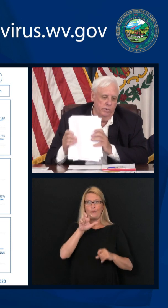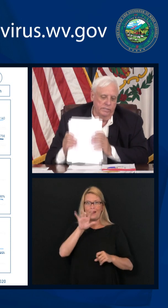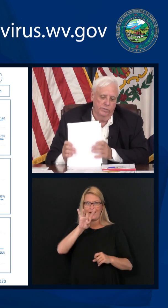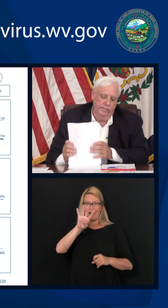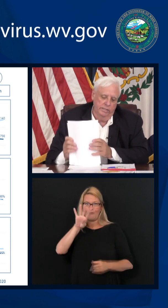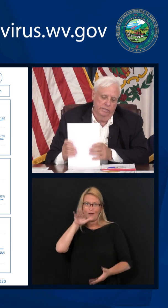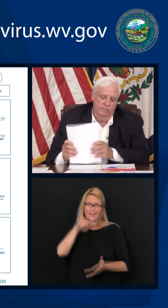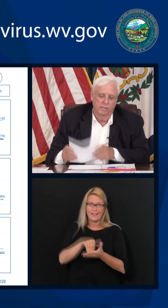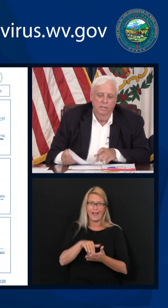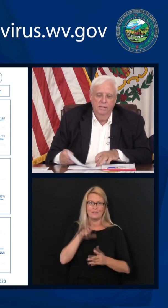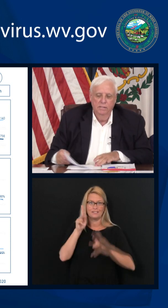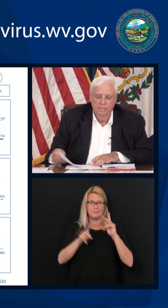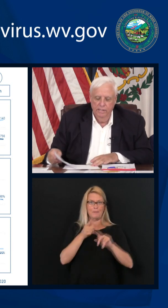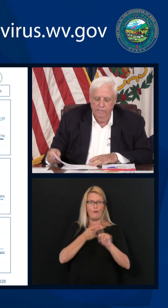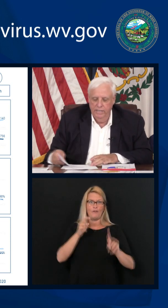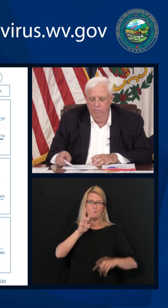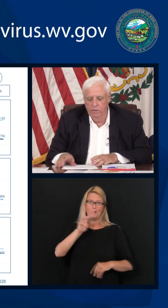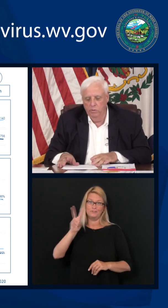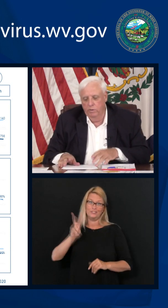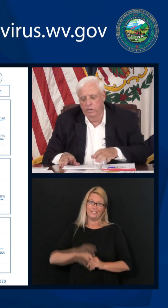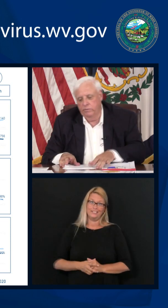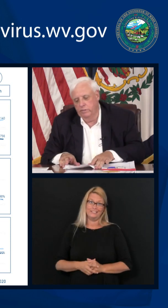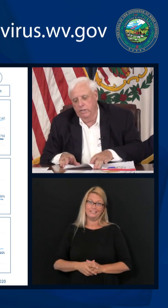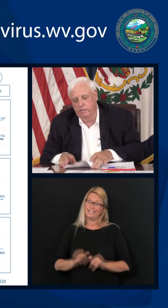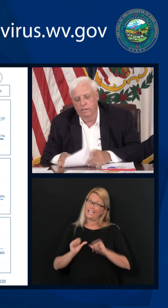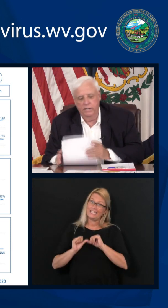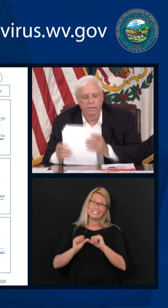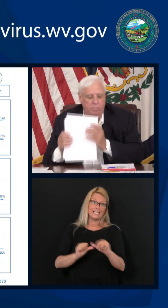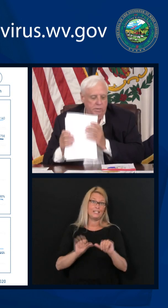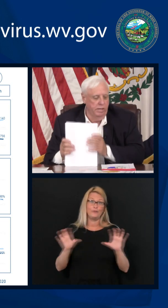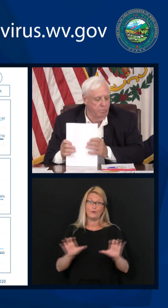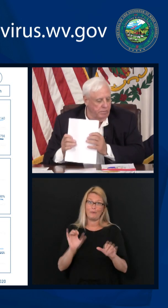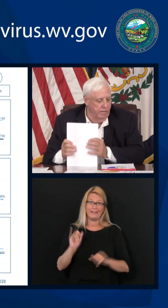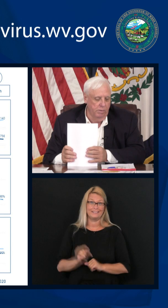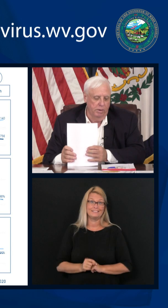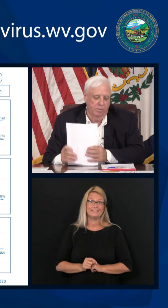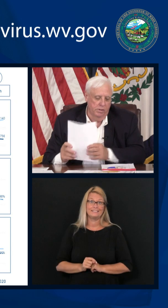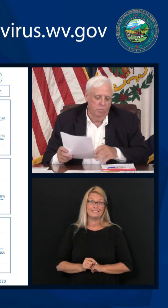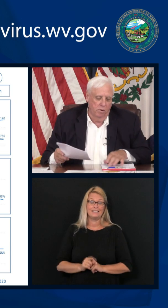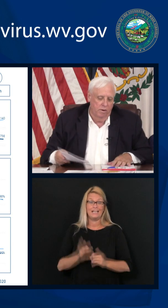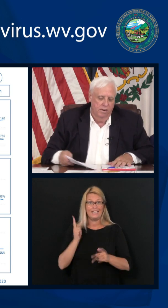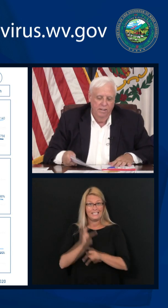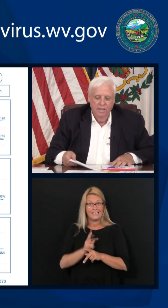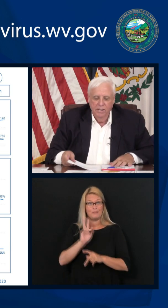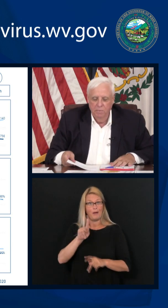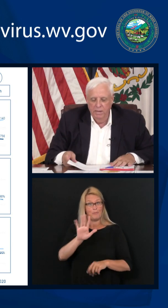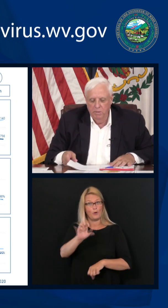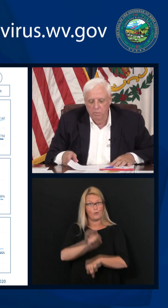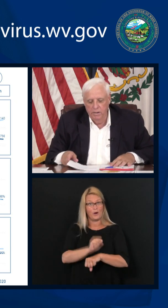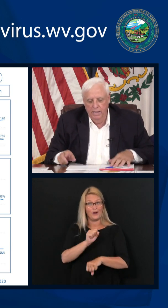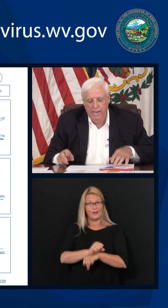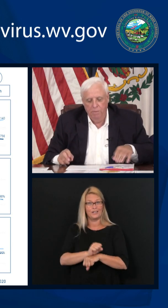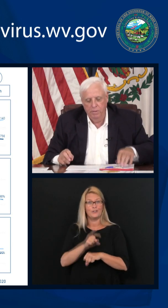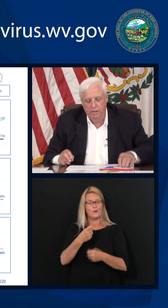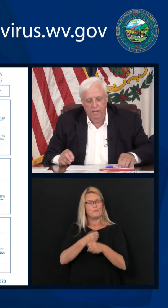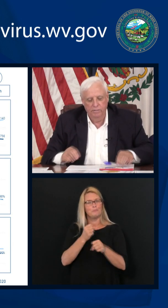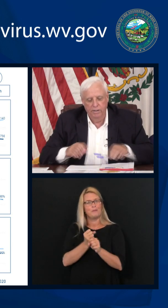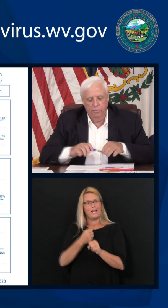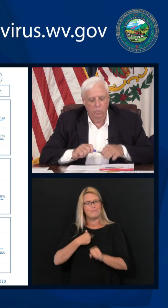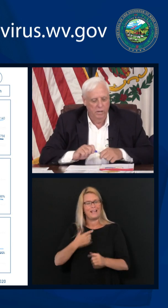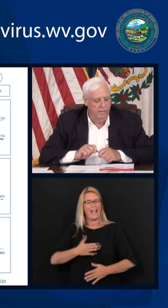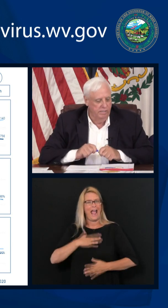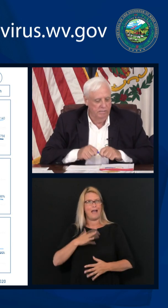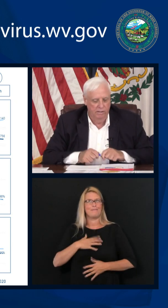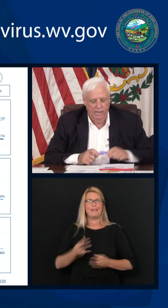384,000 West Virginians. Let's keep doing it, West Virginia, and keep up the good work. You made me really happy in lots of